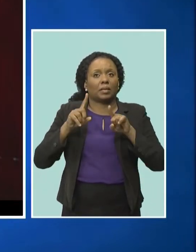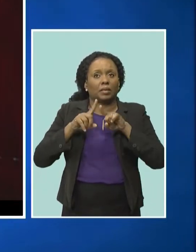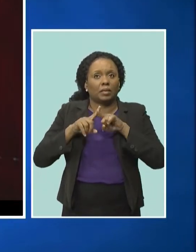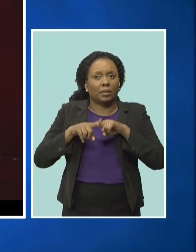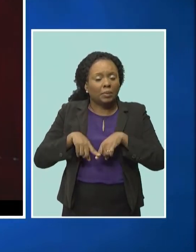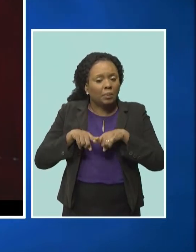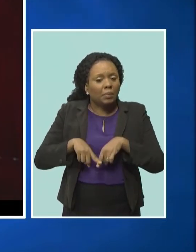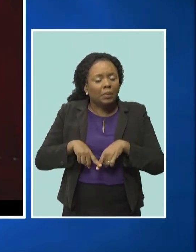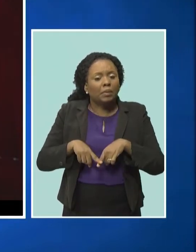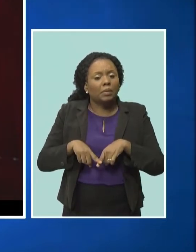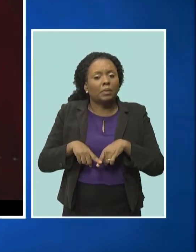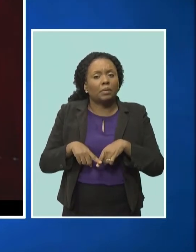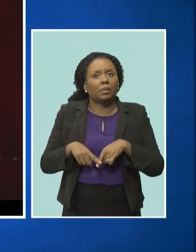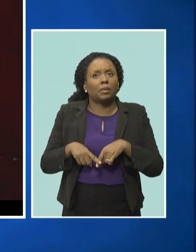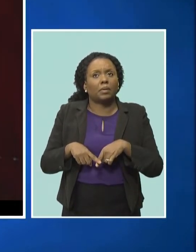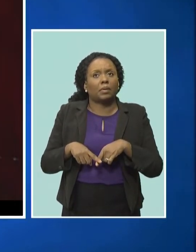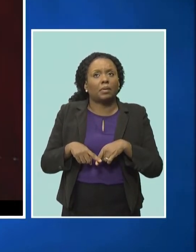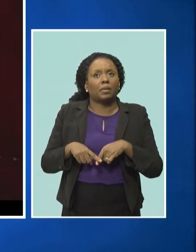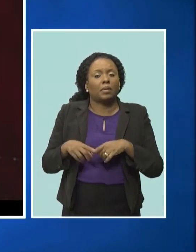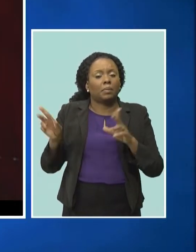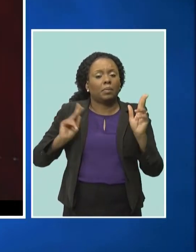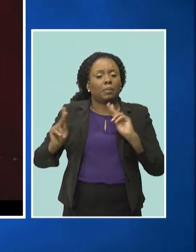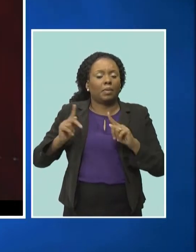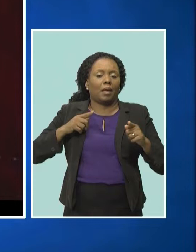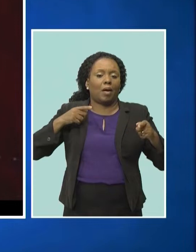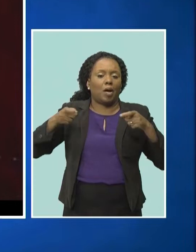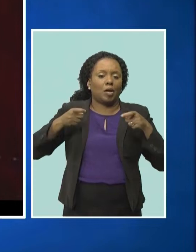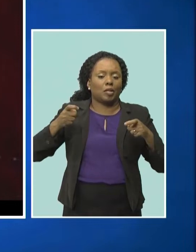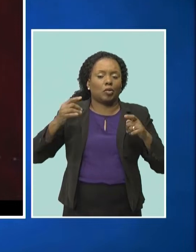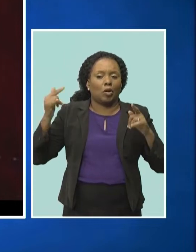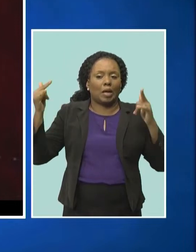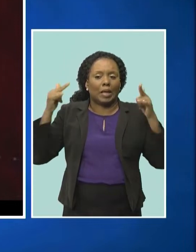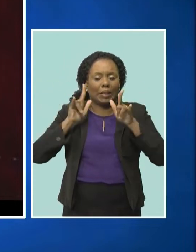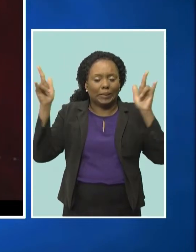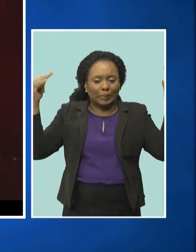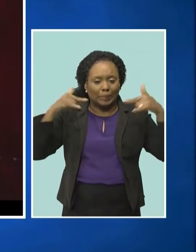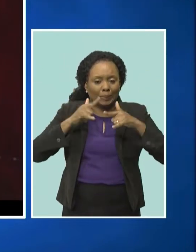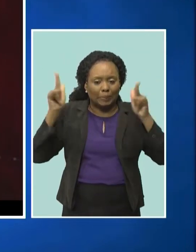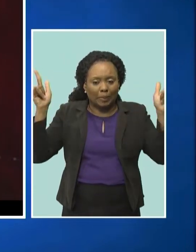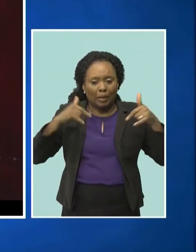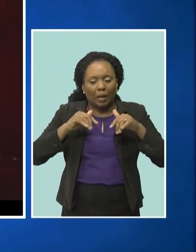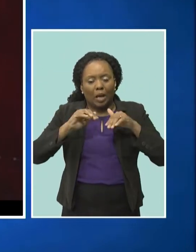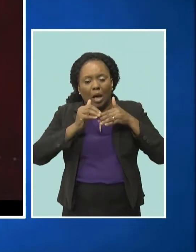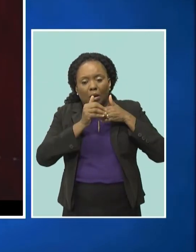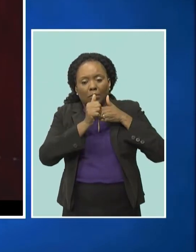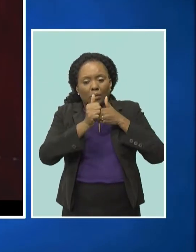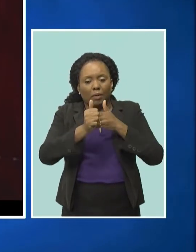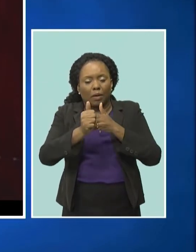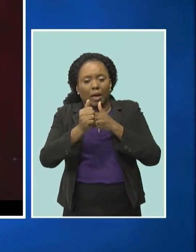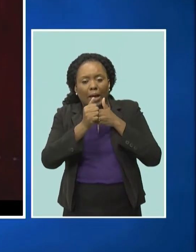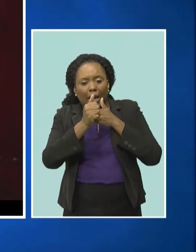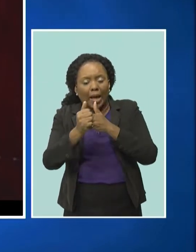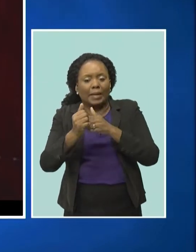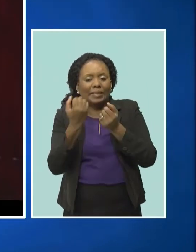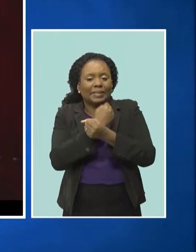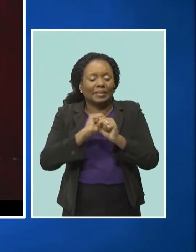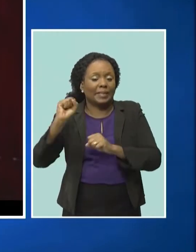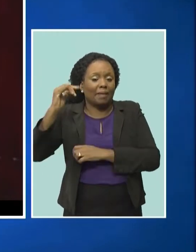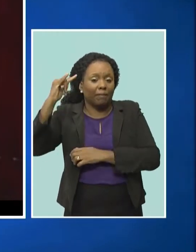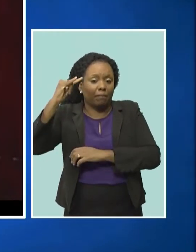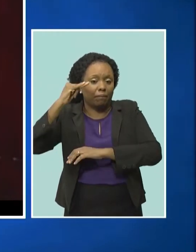reliant to some degree on air traffic controllers helping us to have safe landings of aircraft.